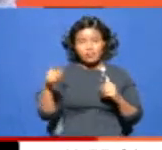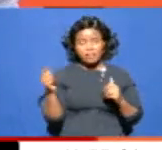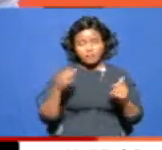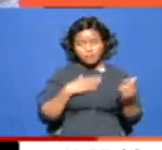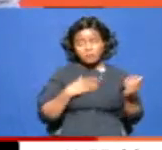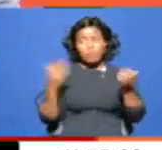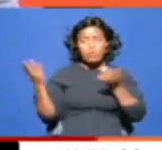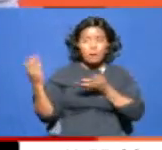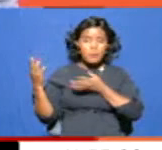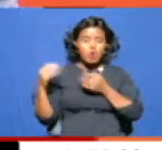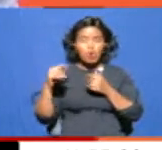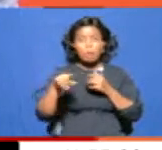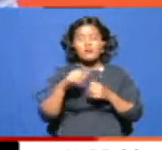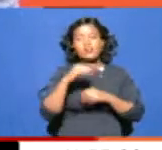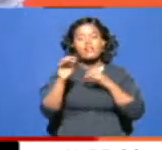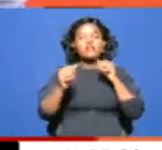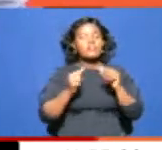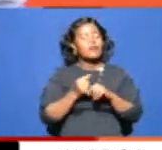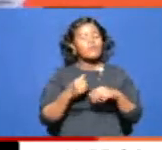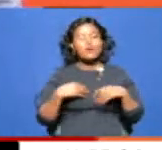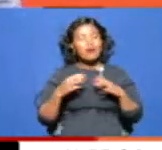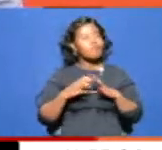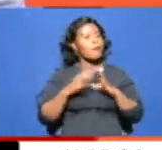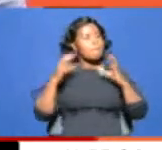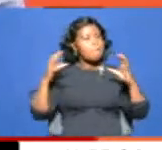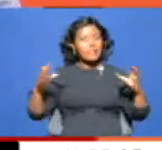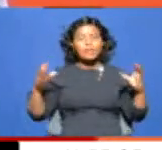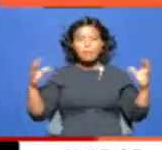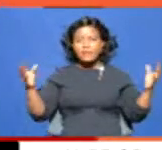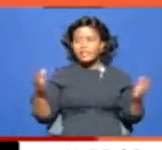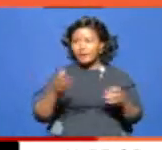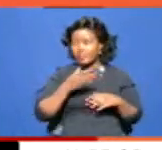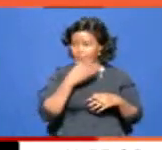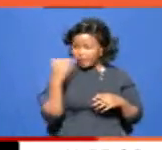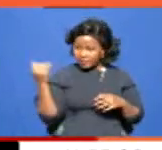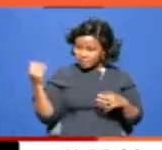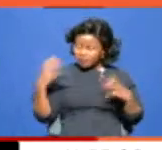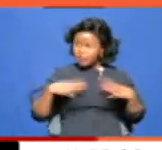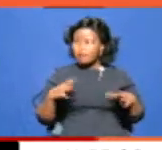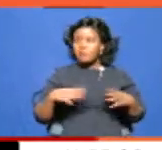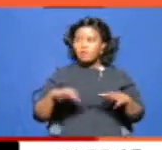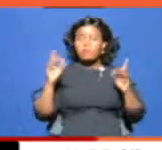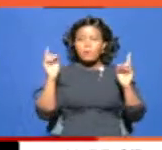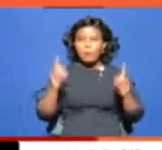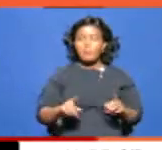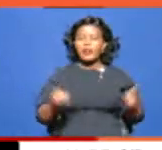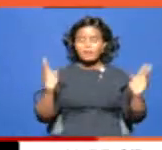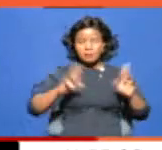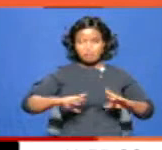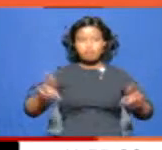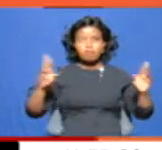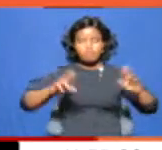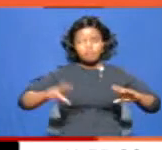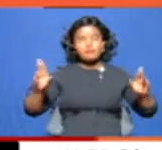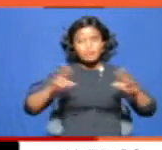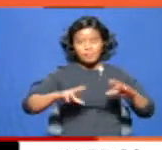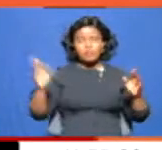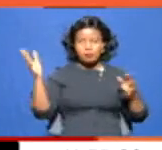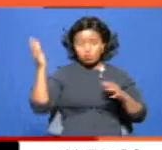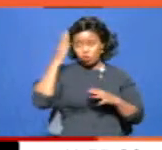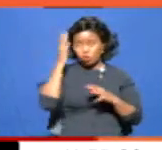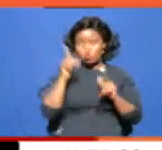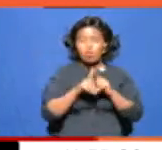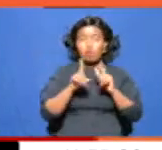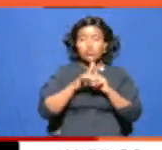going to be bigger and better. Mm-hmm. So people should clear up their diaries, their calendars. The finals are going to be held on